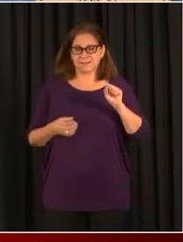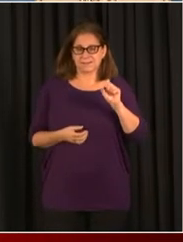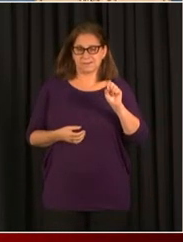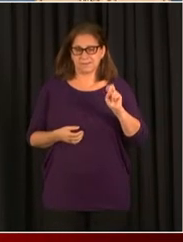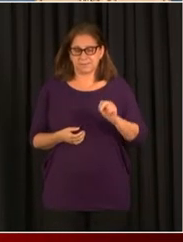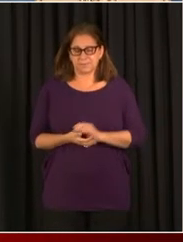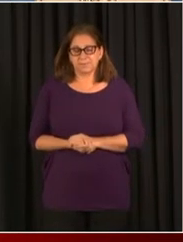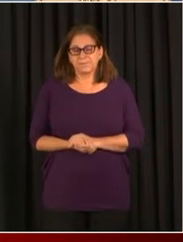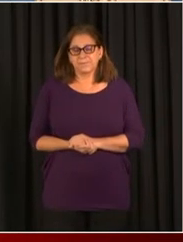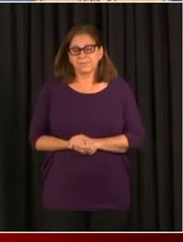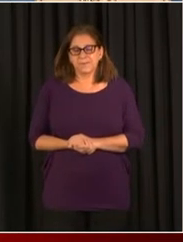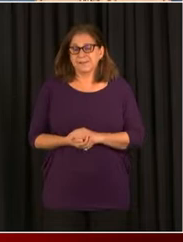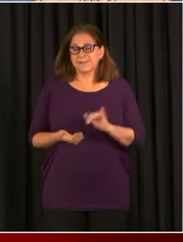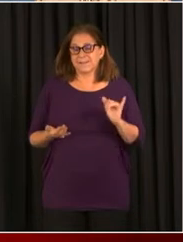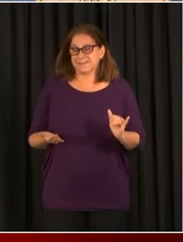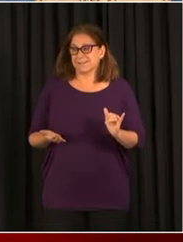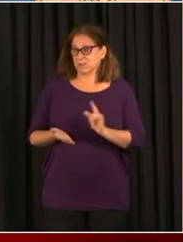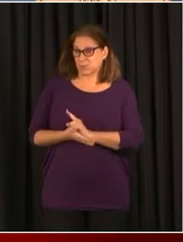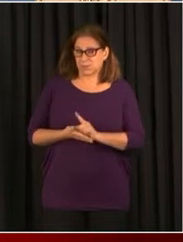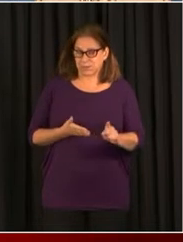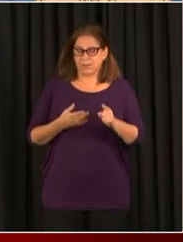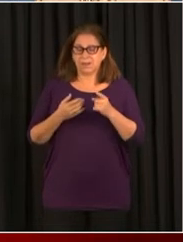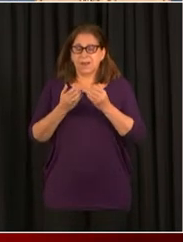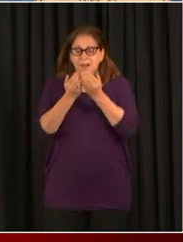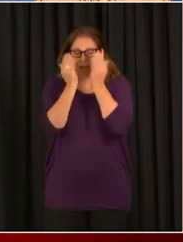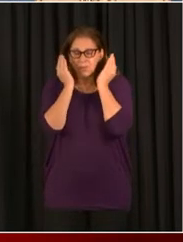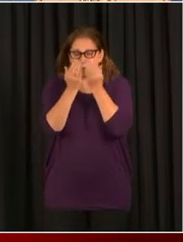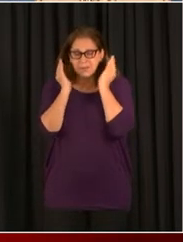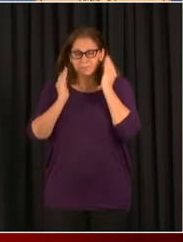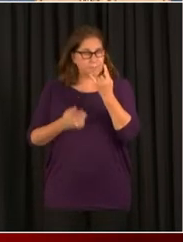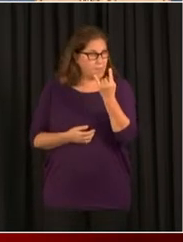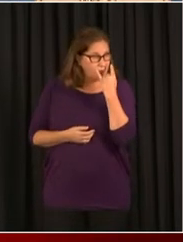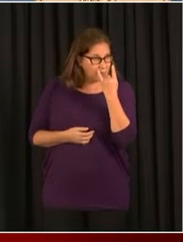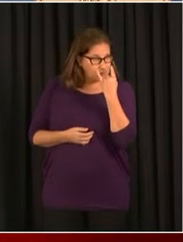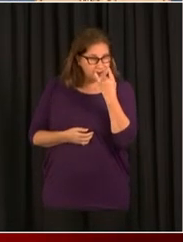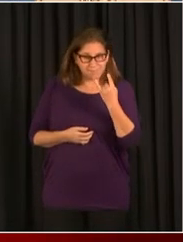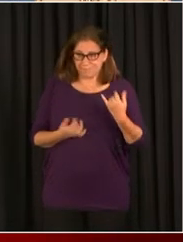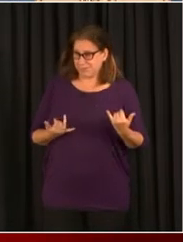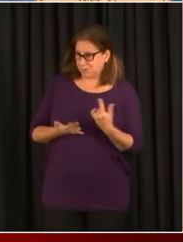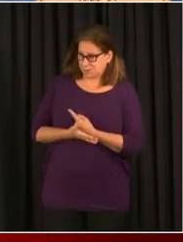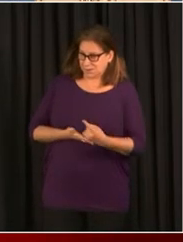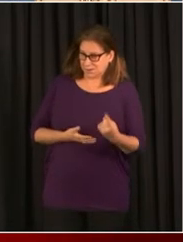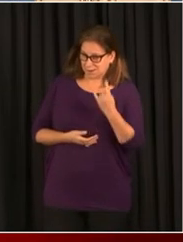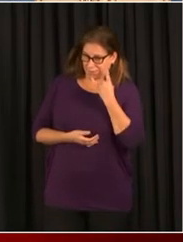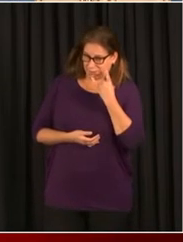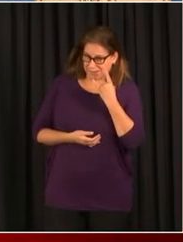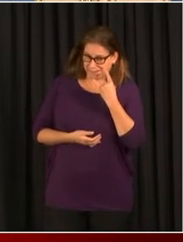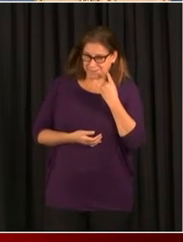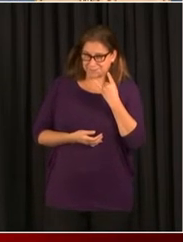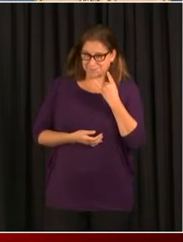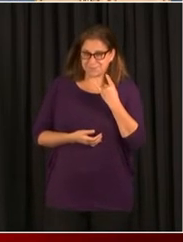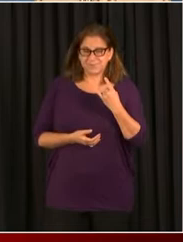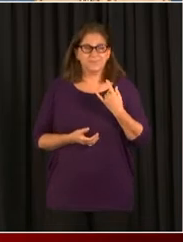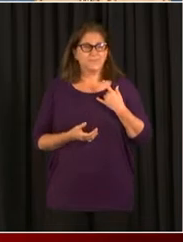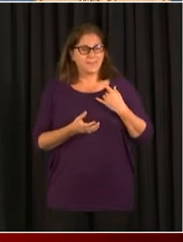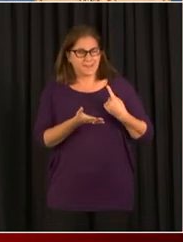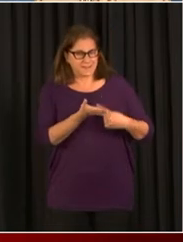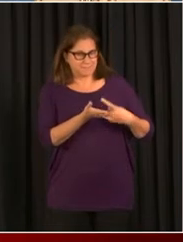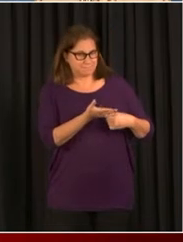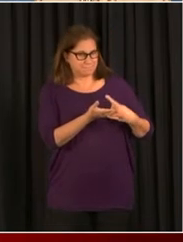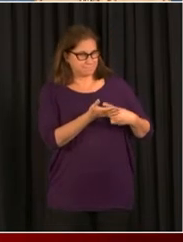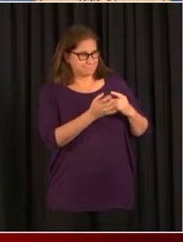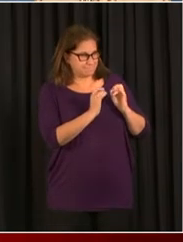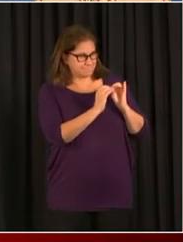we have already discussed when it comes to celebrating. When it comes to